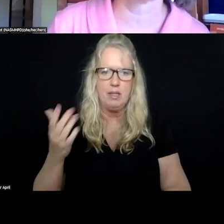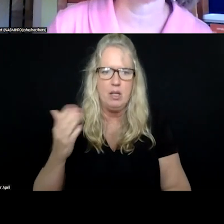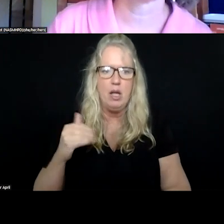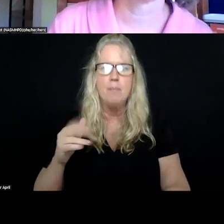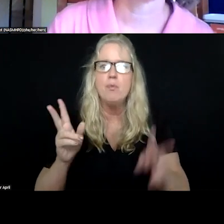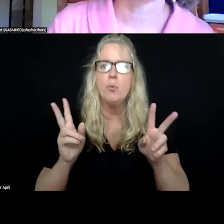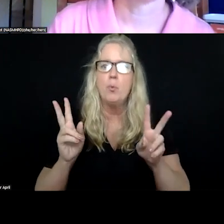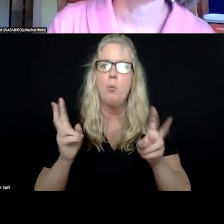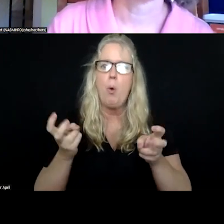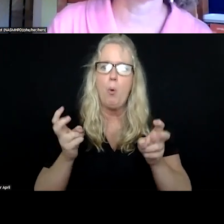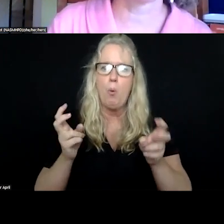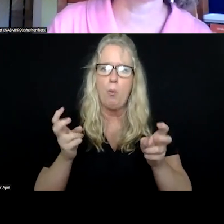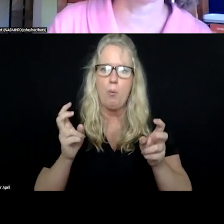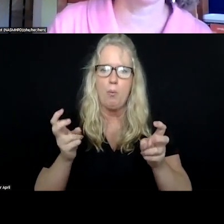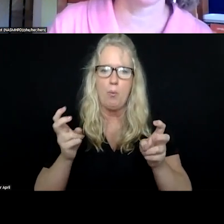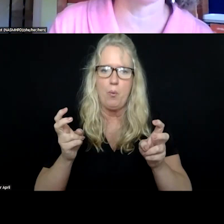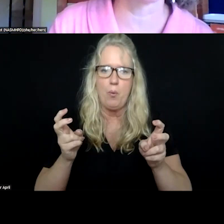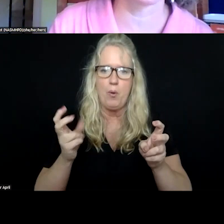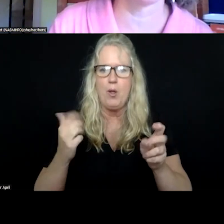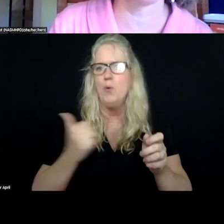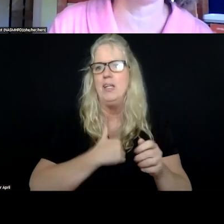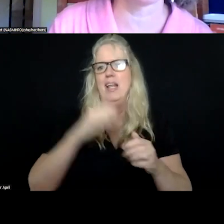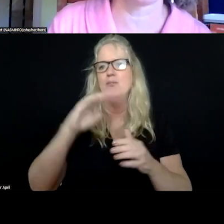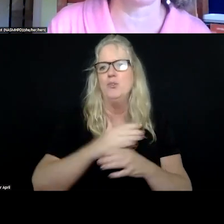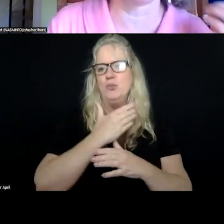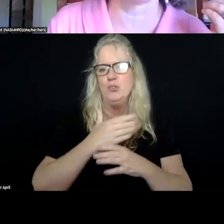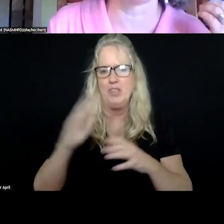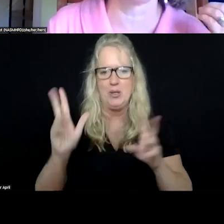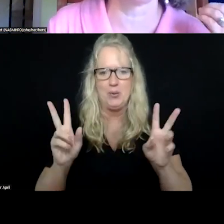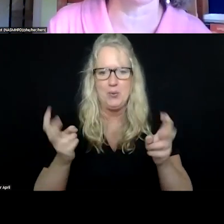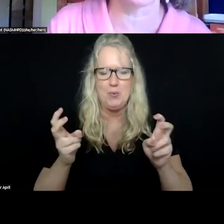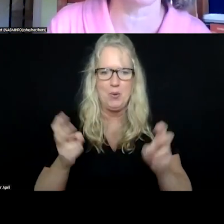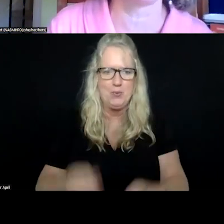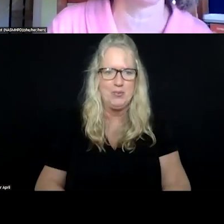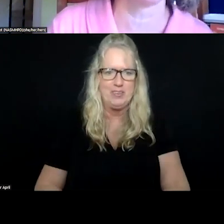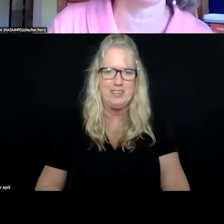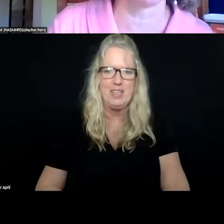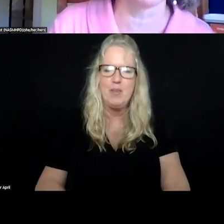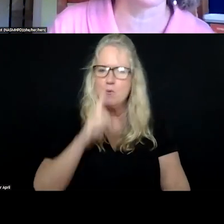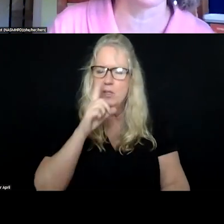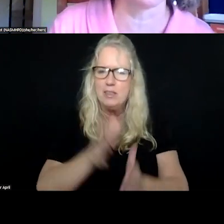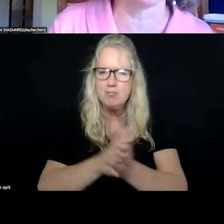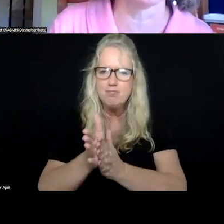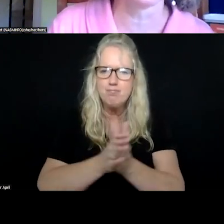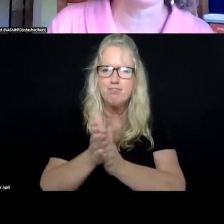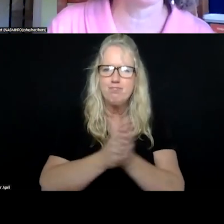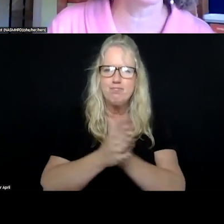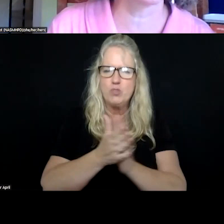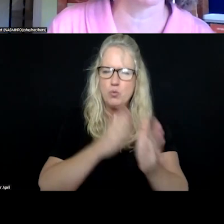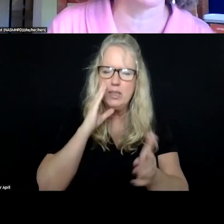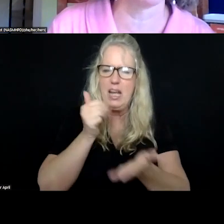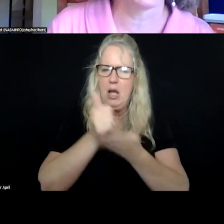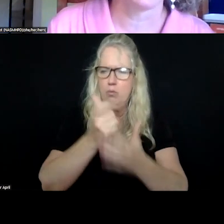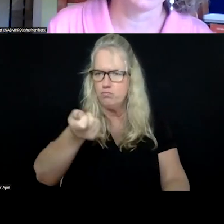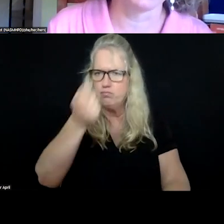quote, we love sharing quotes, and they kind of drive information home. And this